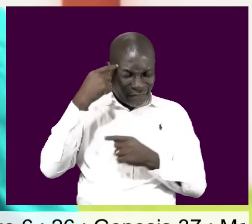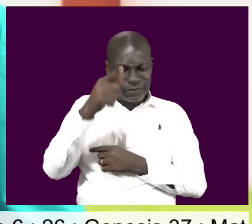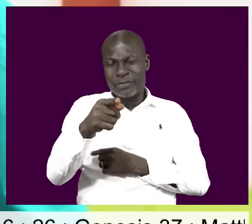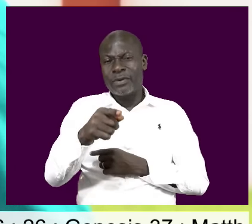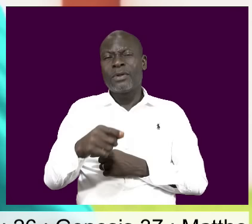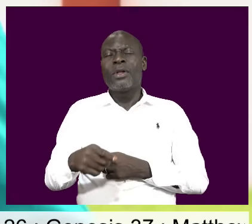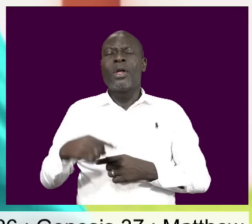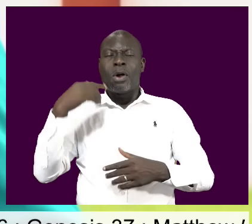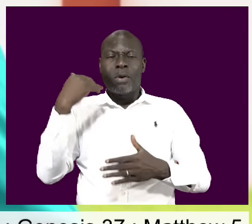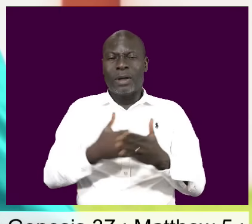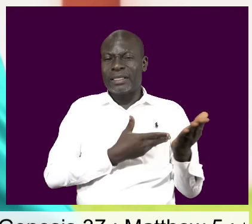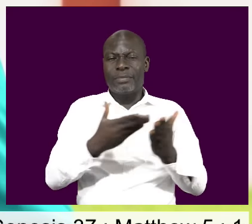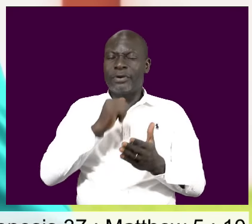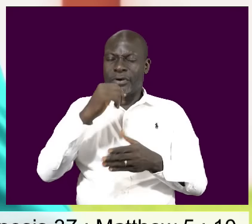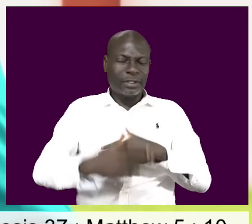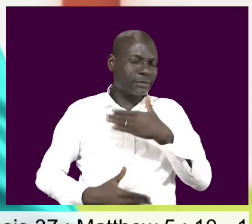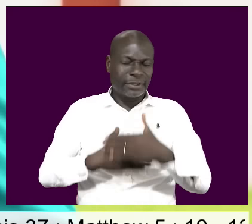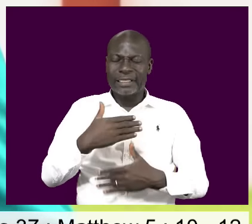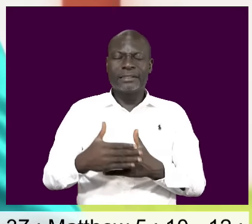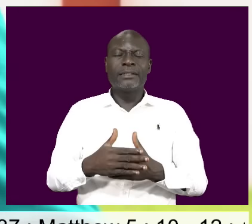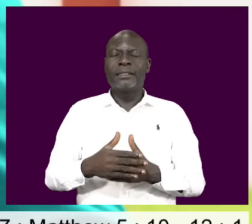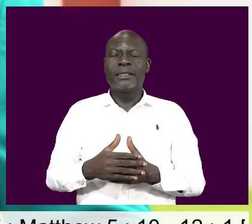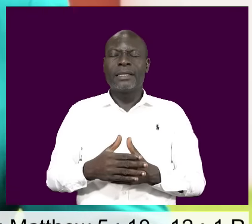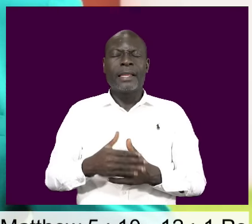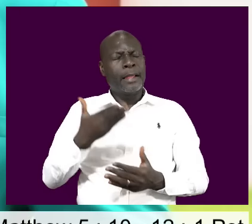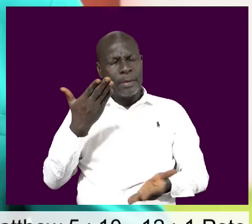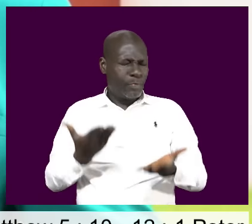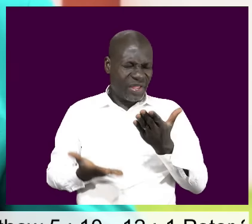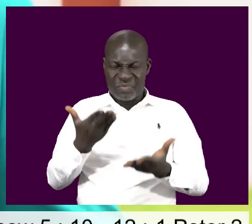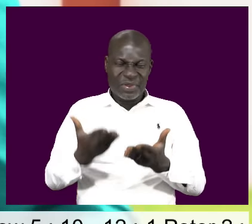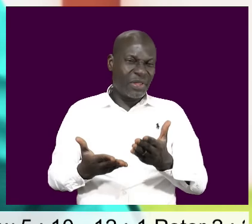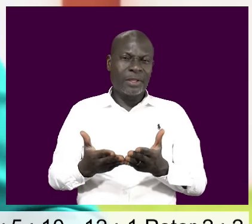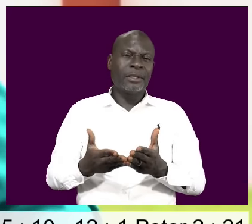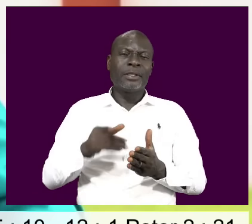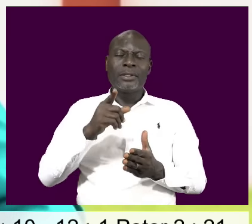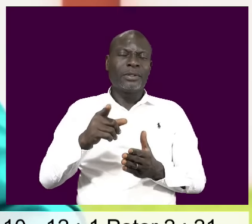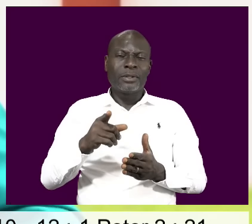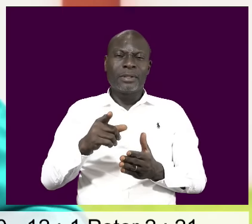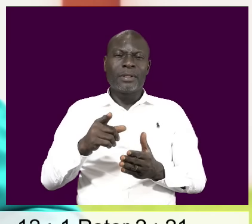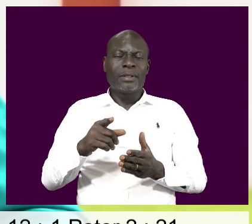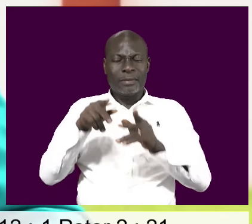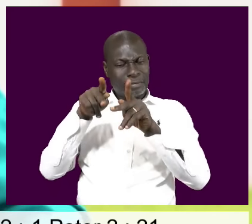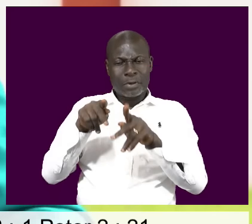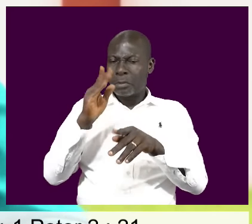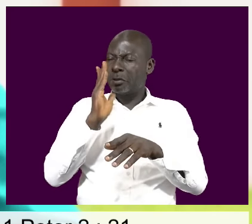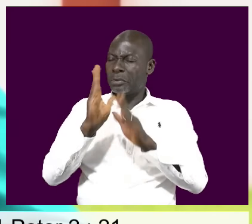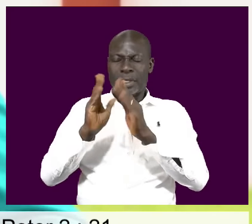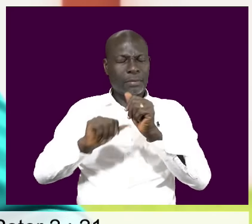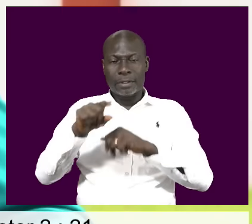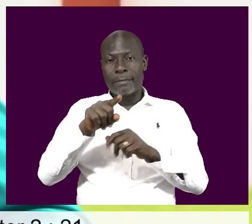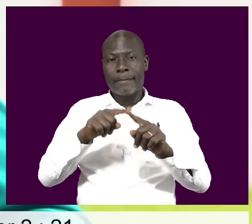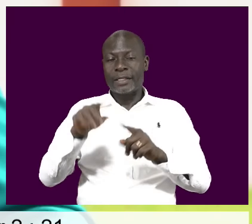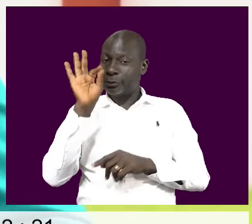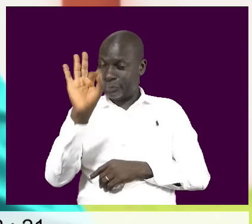anim guasea ade brewo ebia senka wo ye o private job bi a enka obi a meka ho asam na so so be